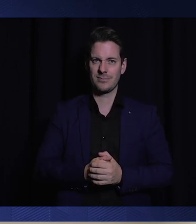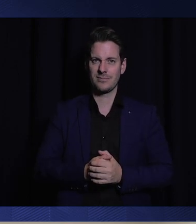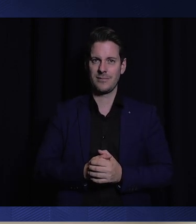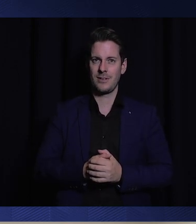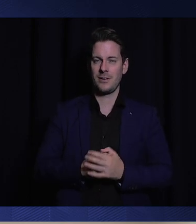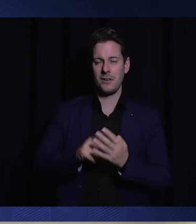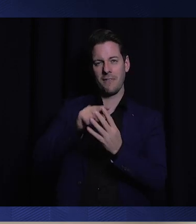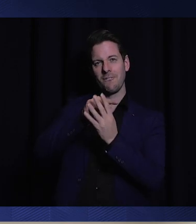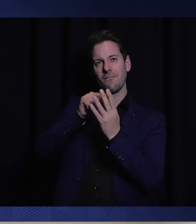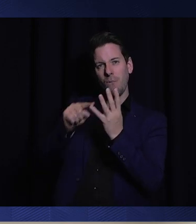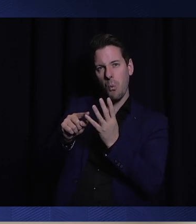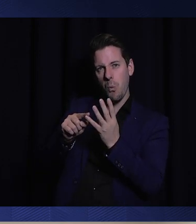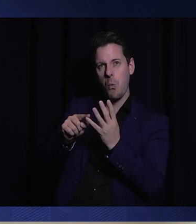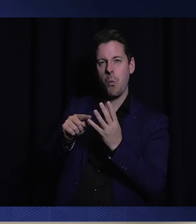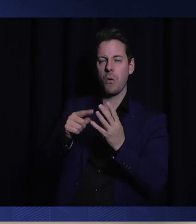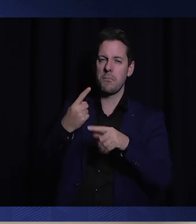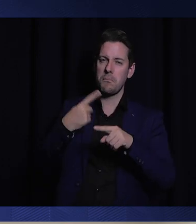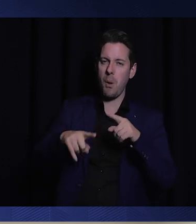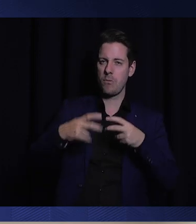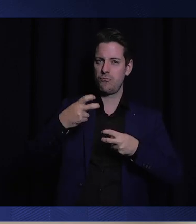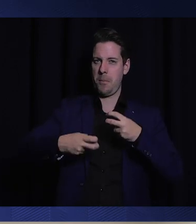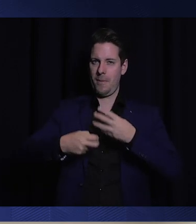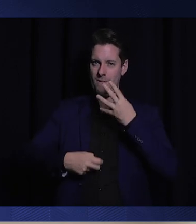creating solutions to these challenges.